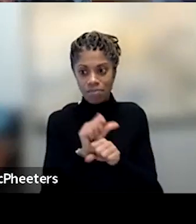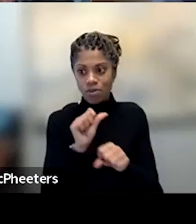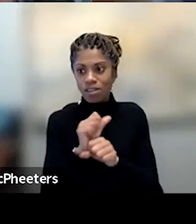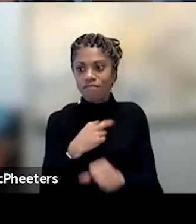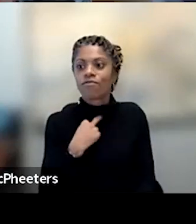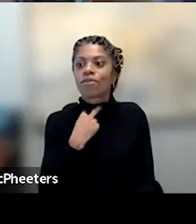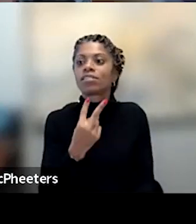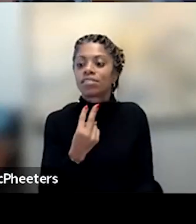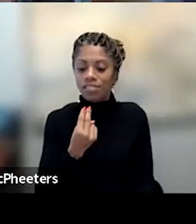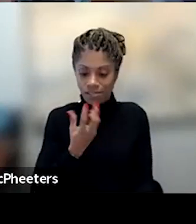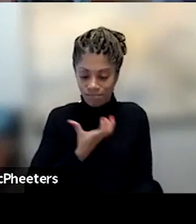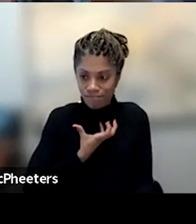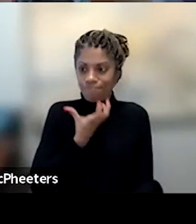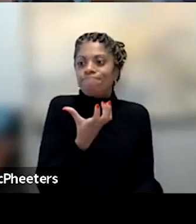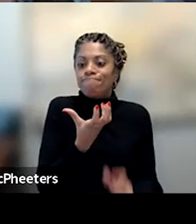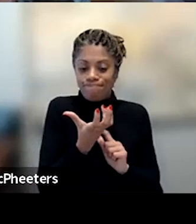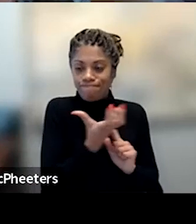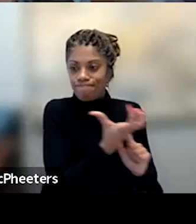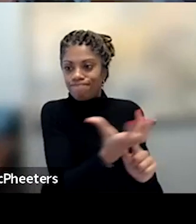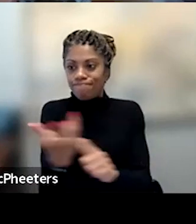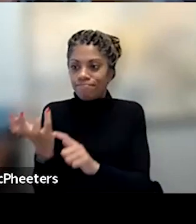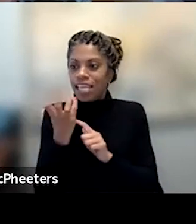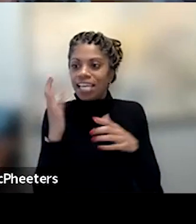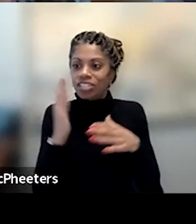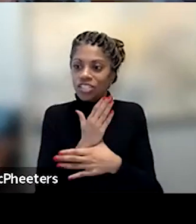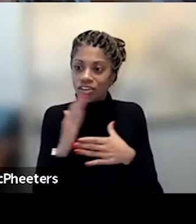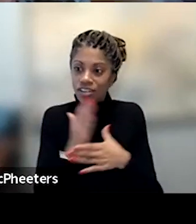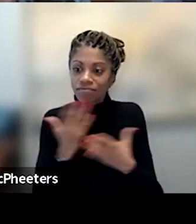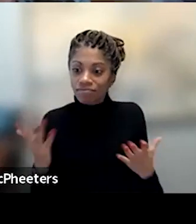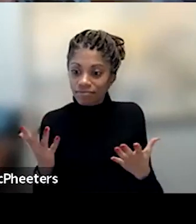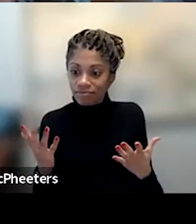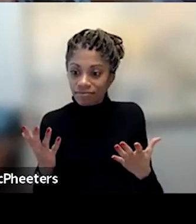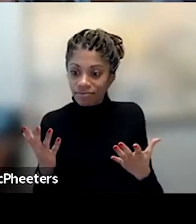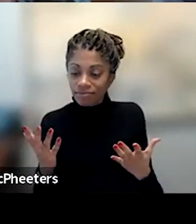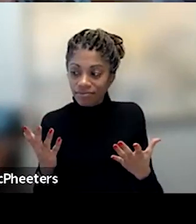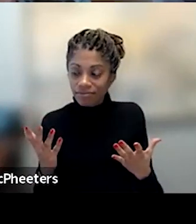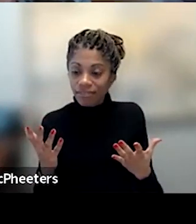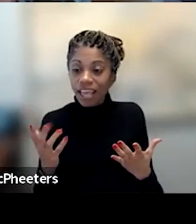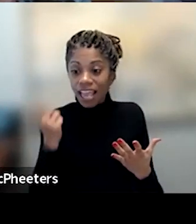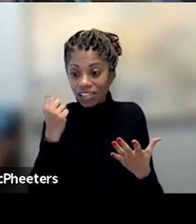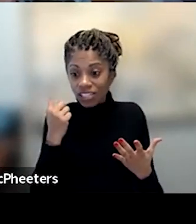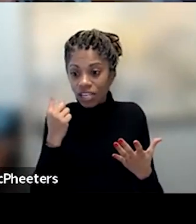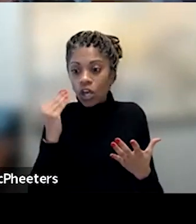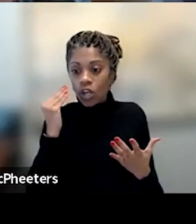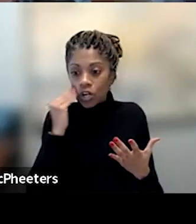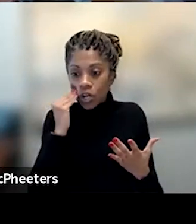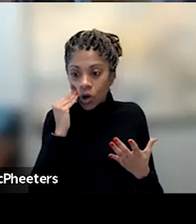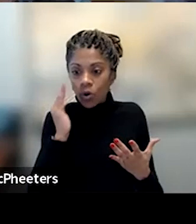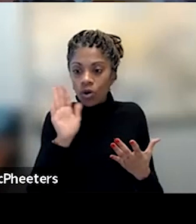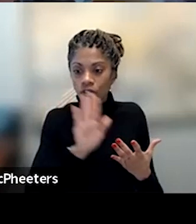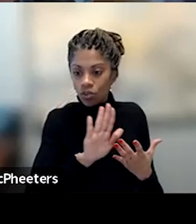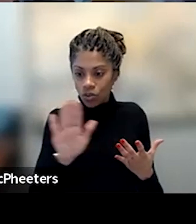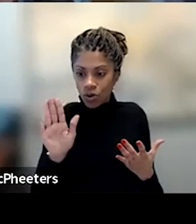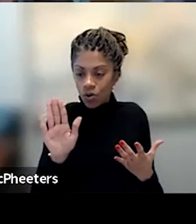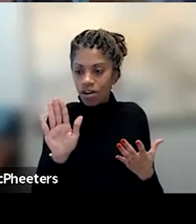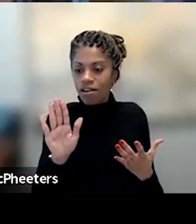we do. So I would say to all the comm folks too, like, know your value and, do not succumb to